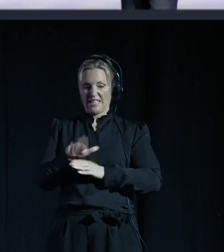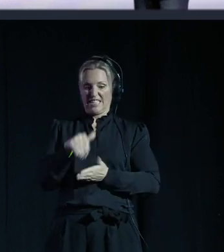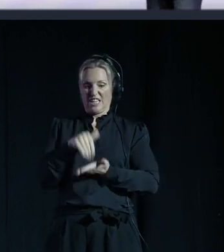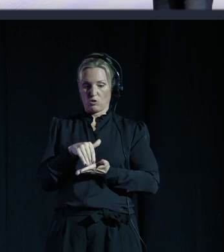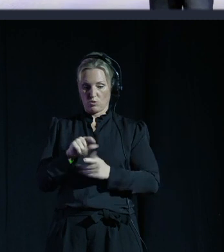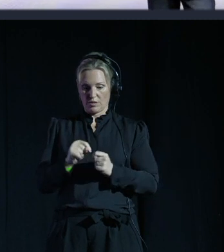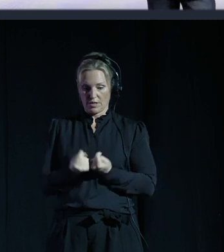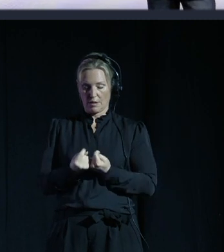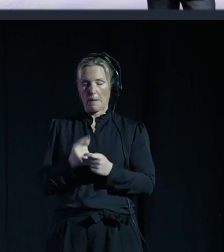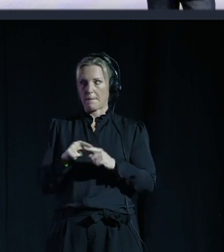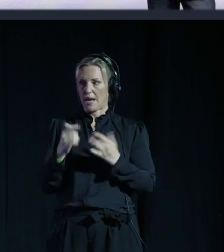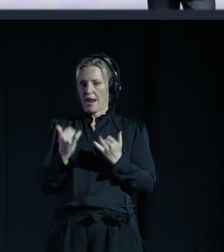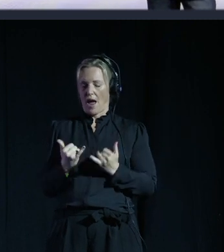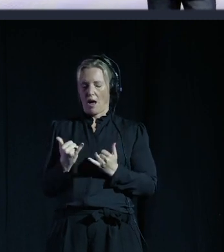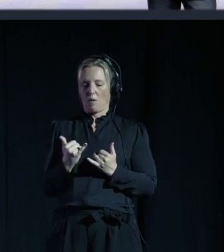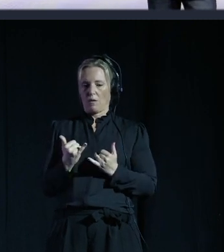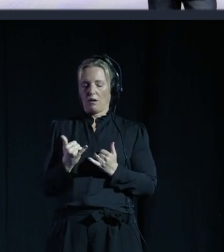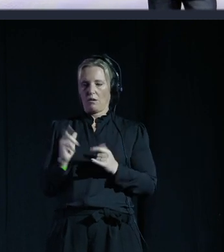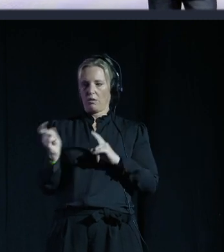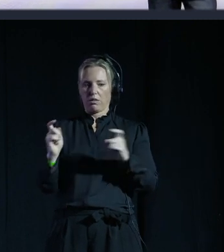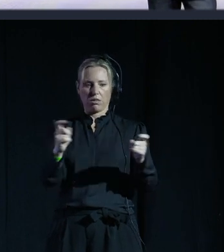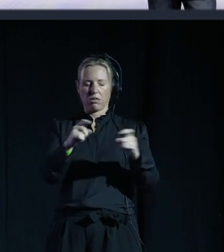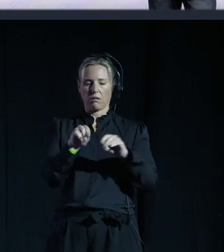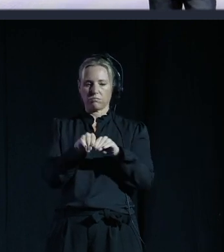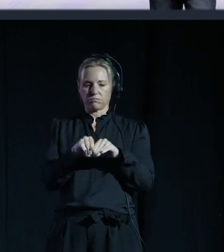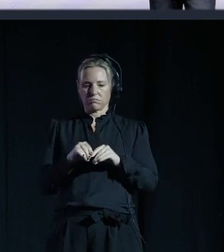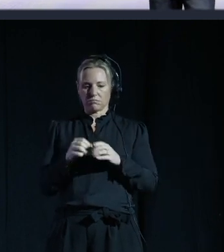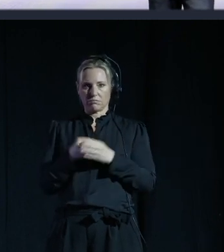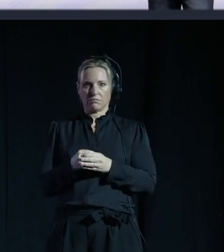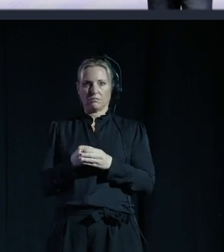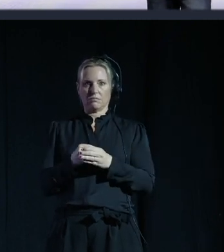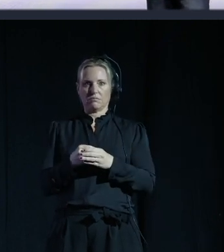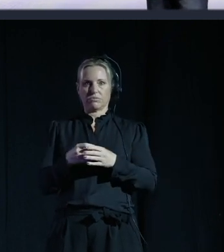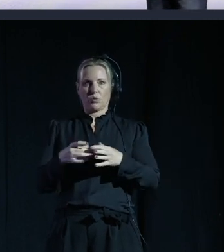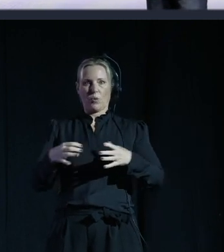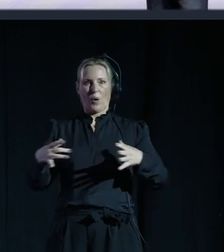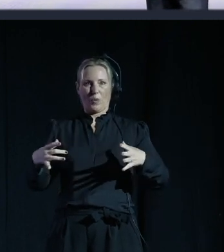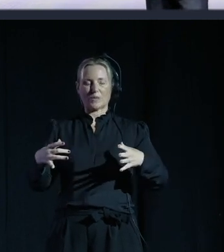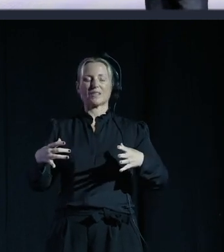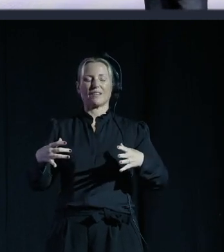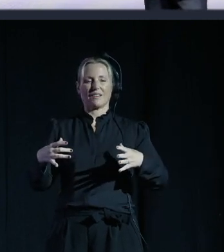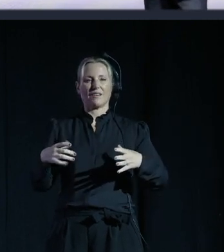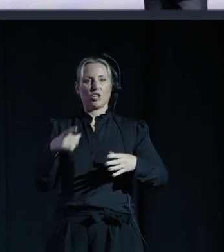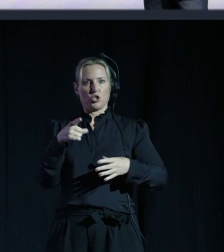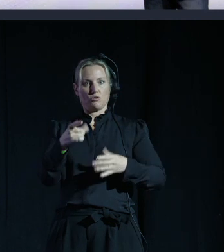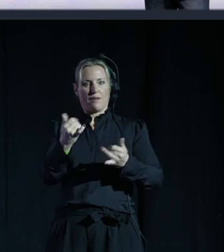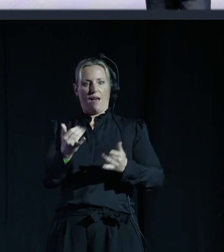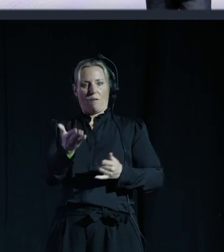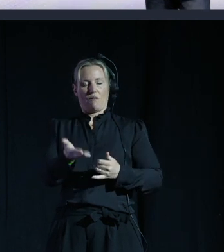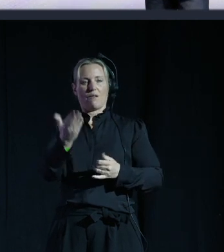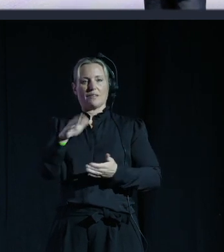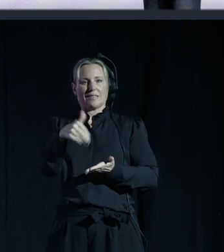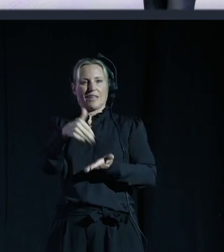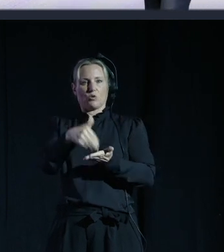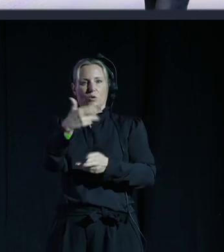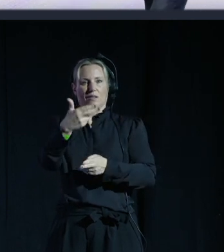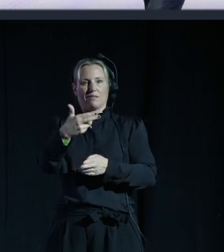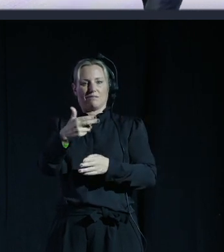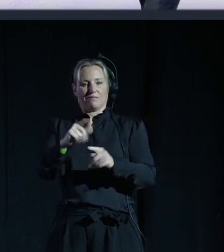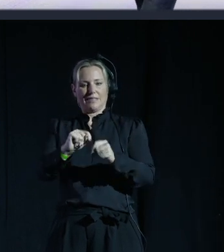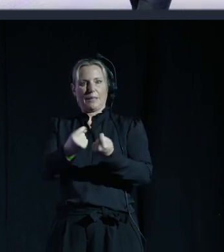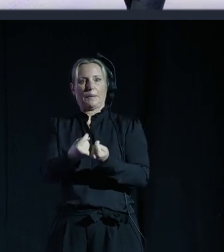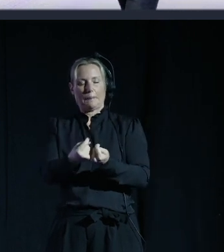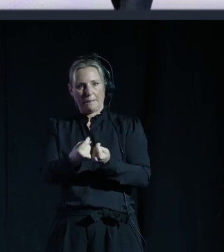serving the business. The challenge here, though, is how do you manage that now that you've got this bigger, broader